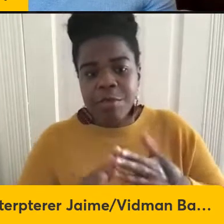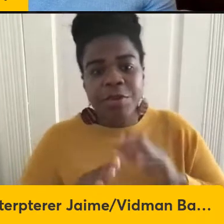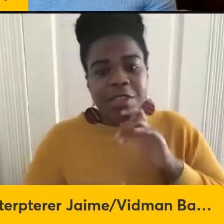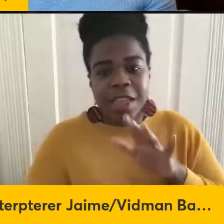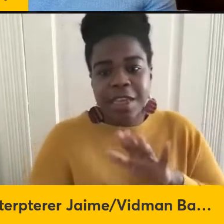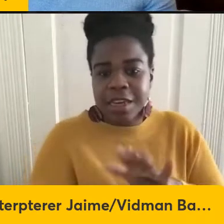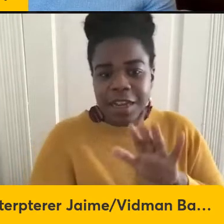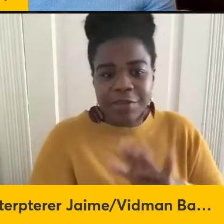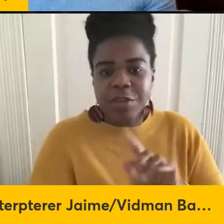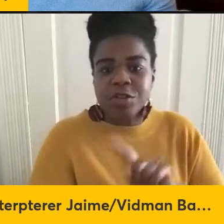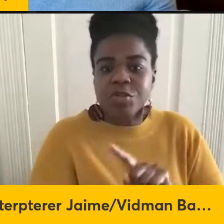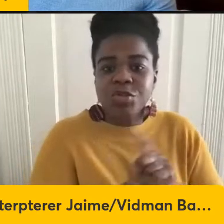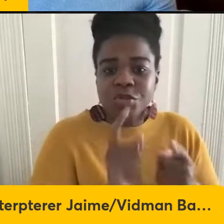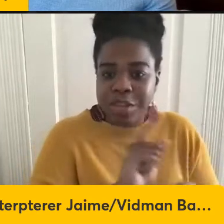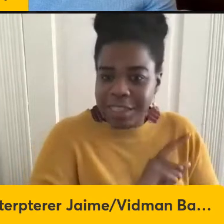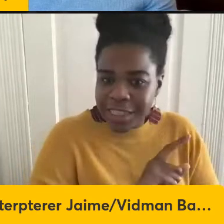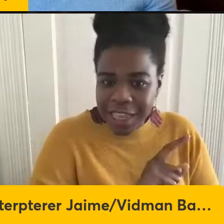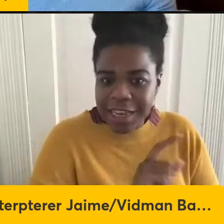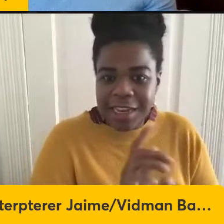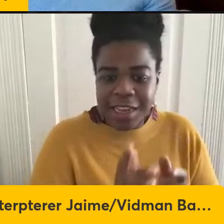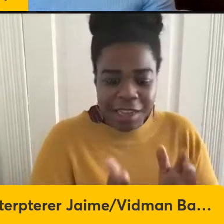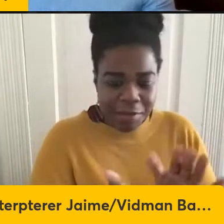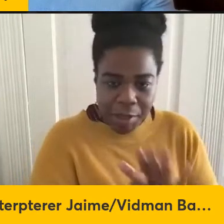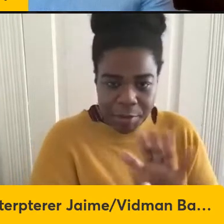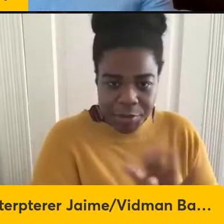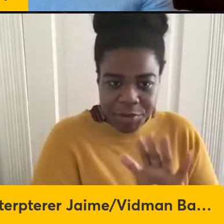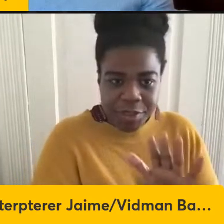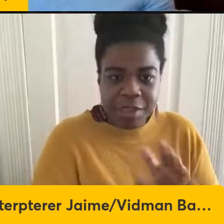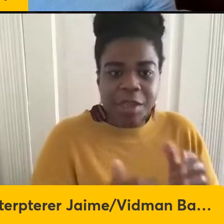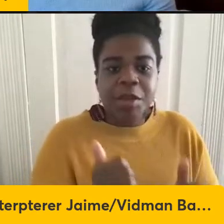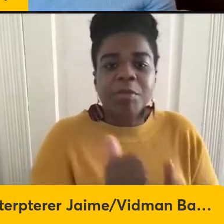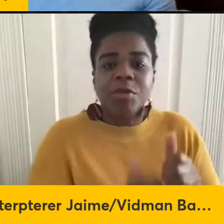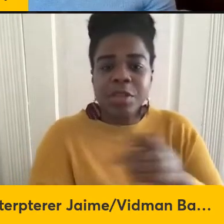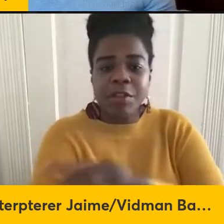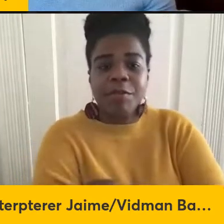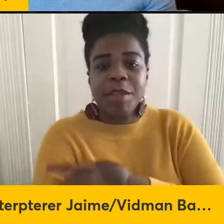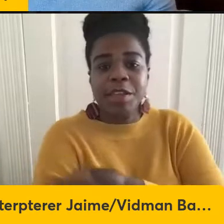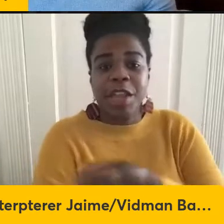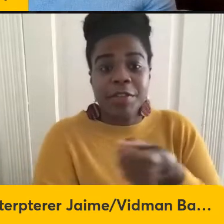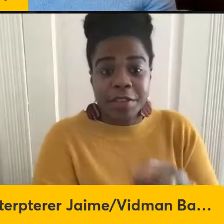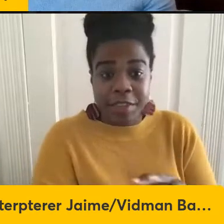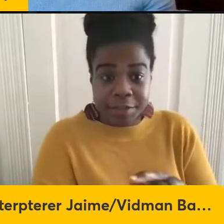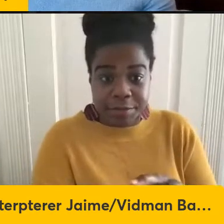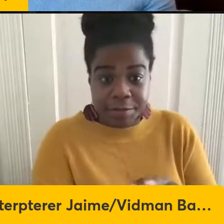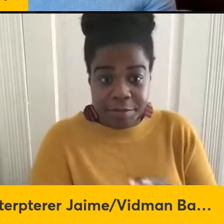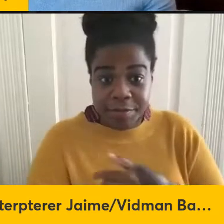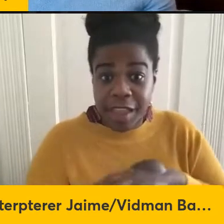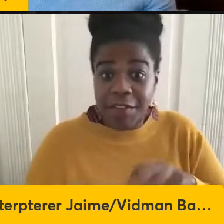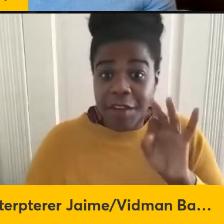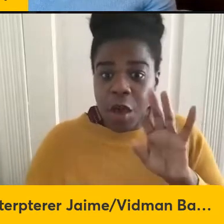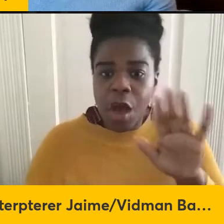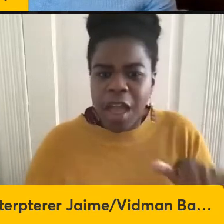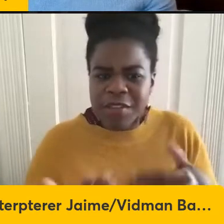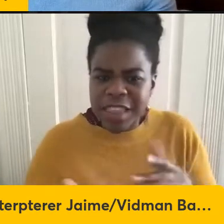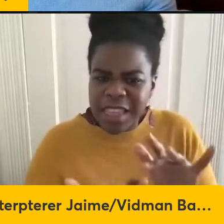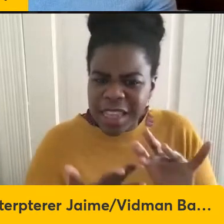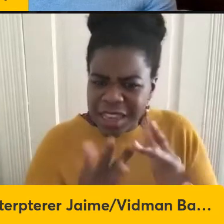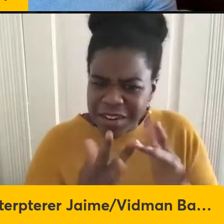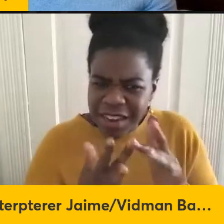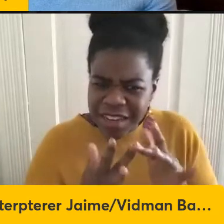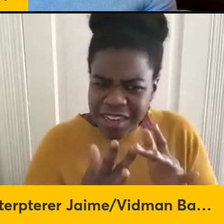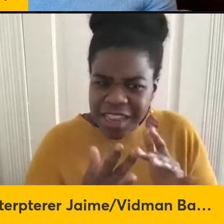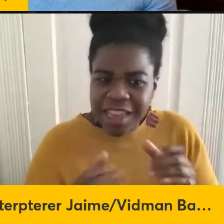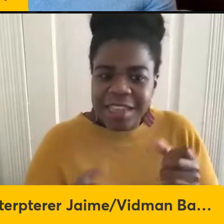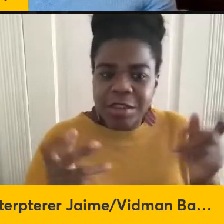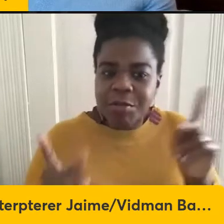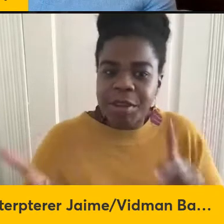translate everything. Most of this patient advocacy stuff, which I've found, is all online, and there's so many people in our